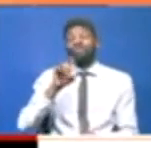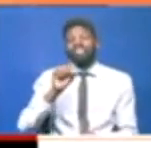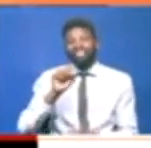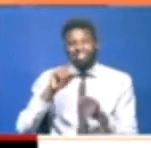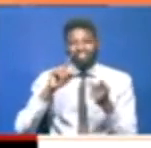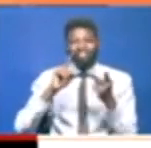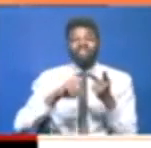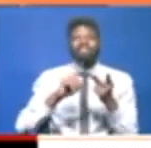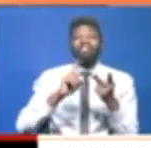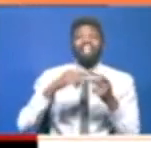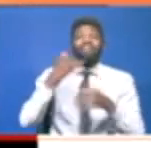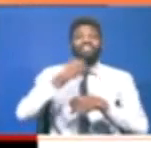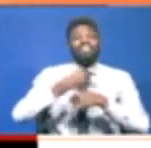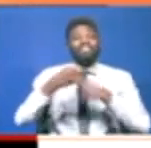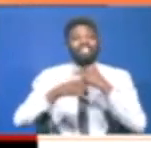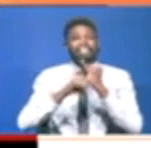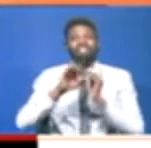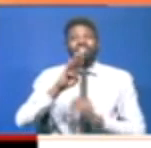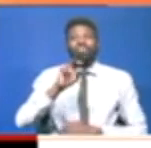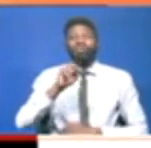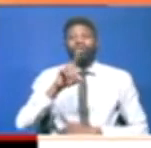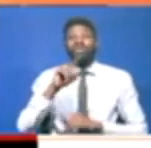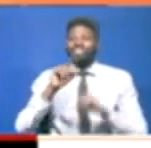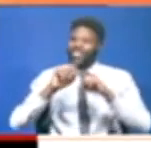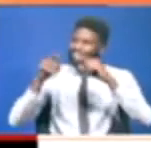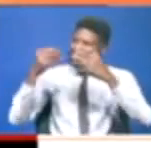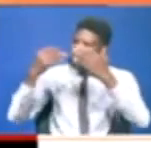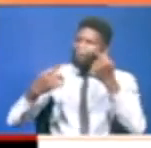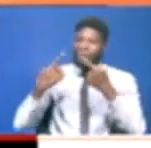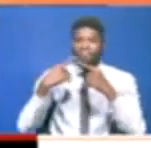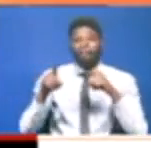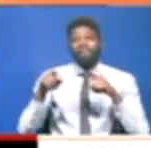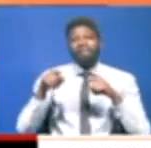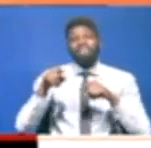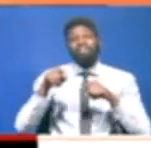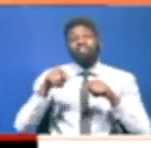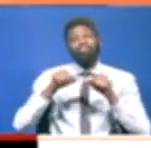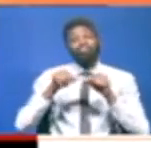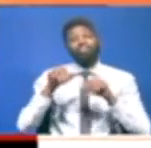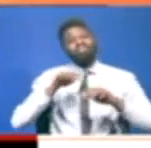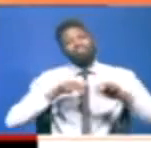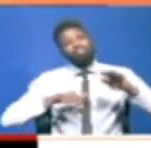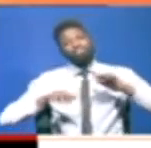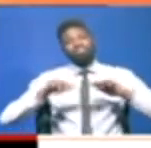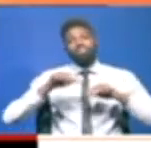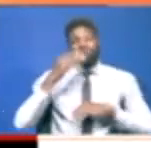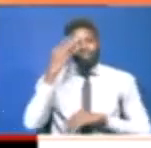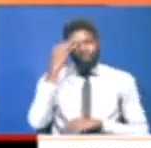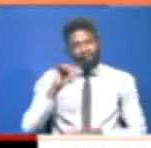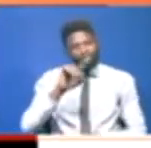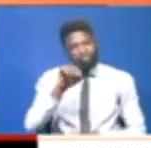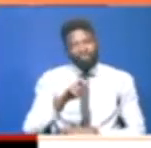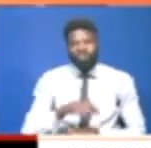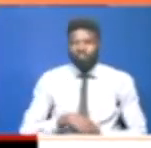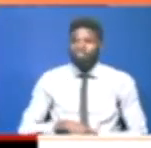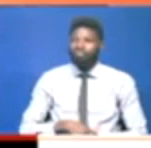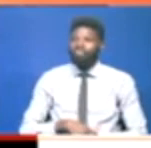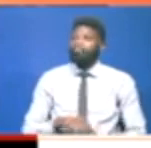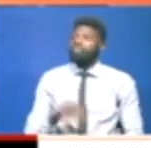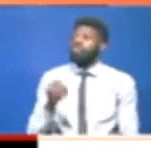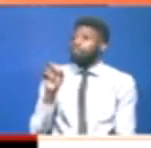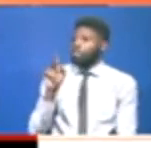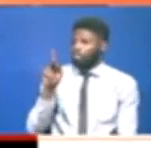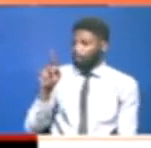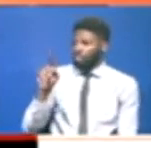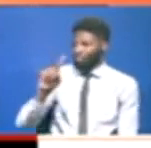Mm. But it seems like they are a little bit hesitant. Why is this the case? Okay, now on that question